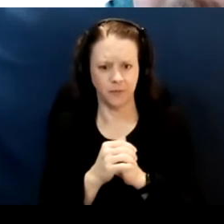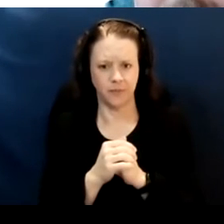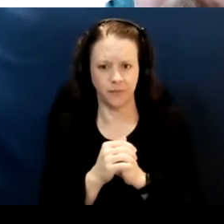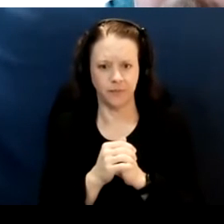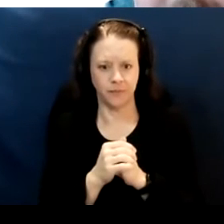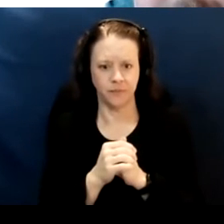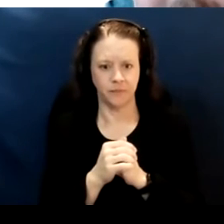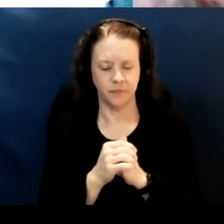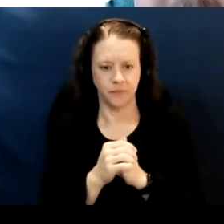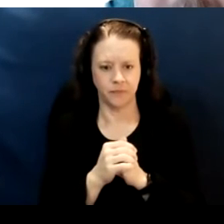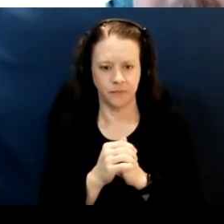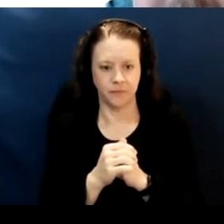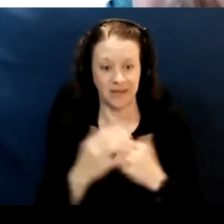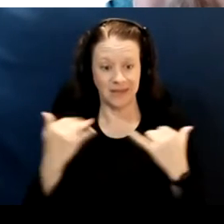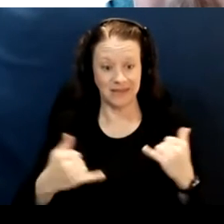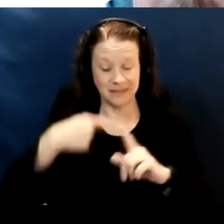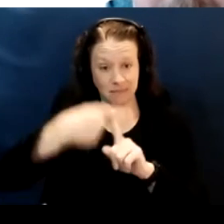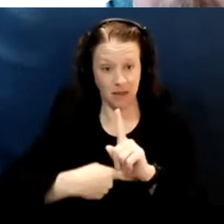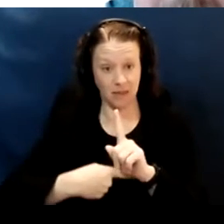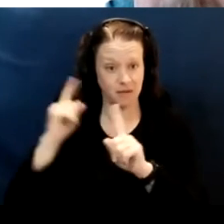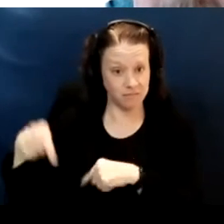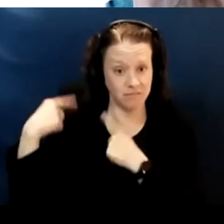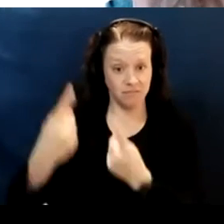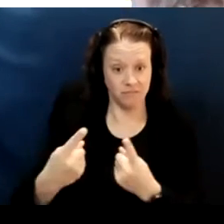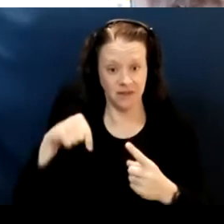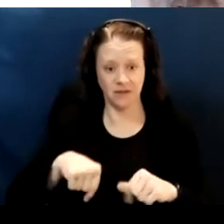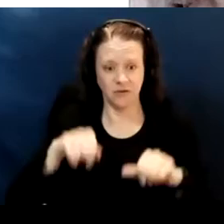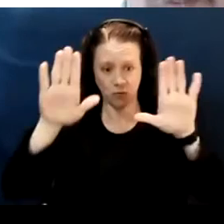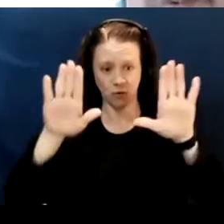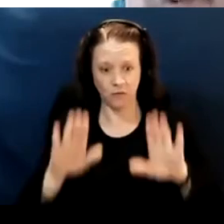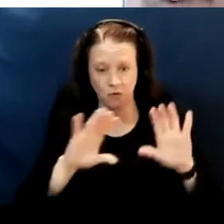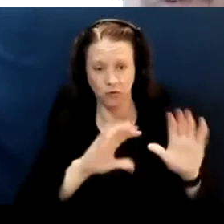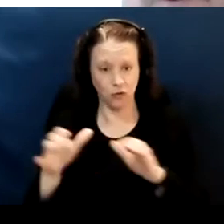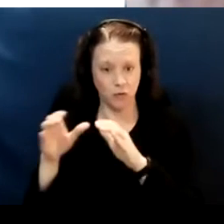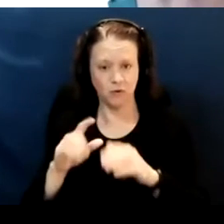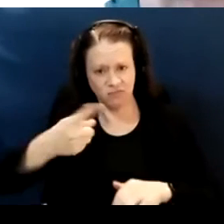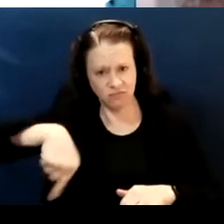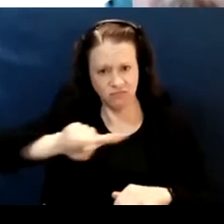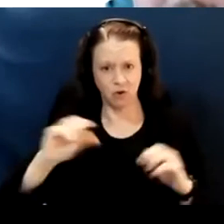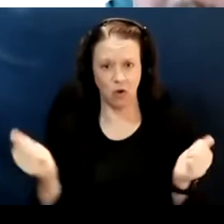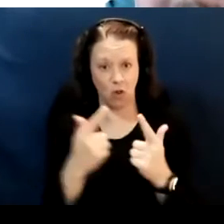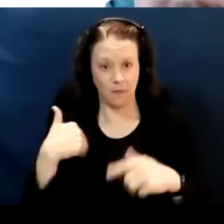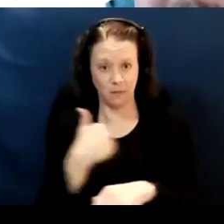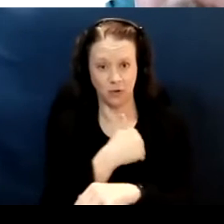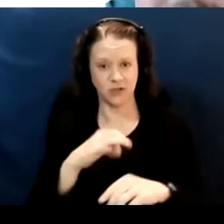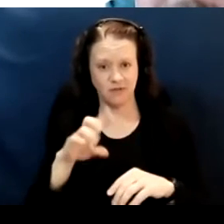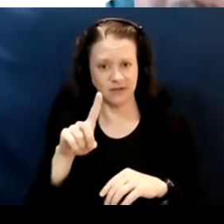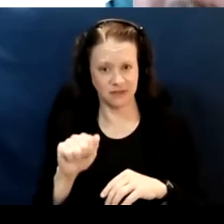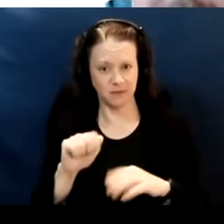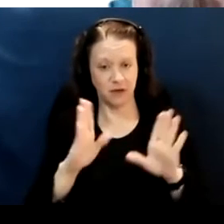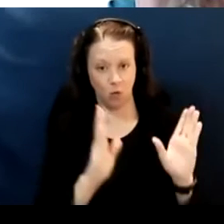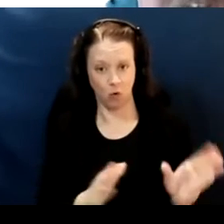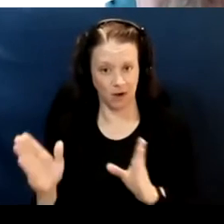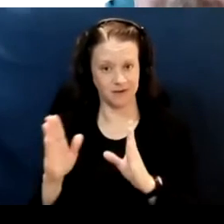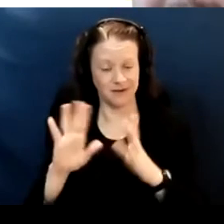And over the course of this month, this wonderful group, who are all members of the Disability Organizing Network with